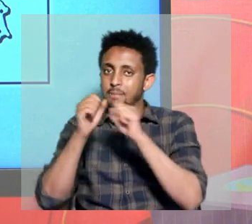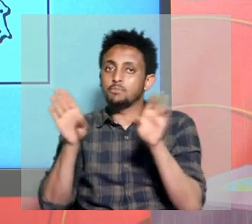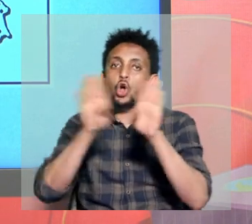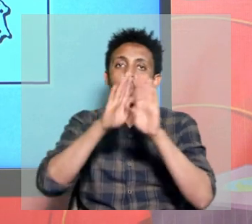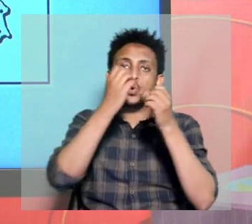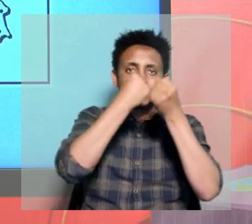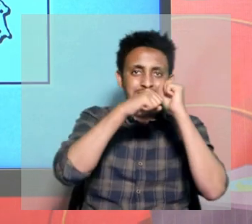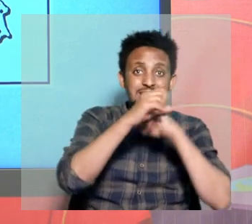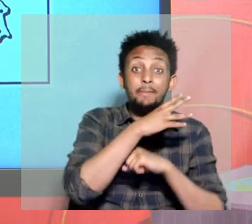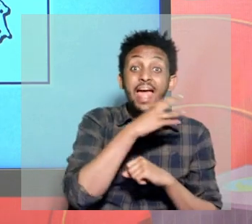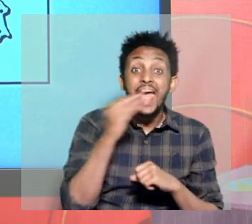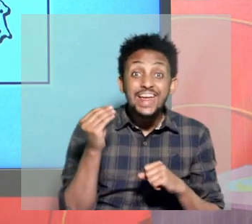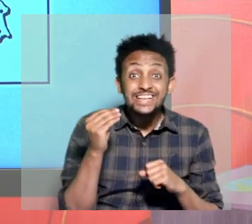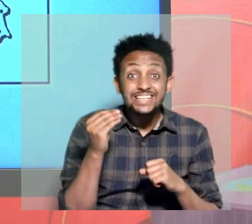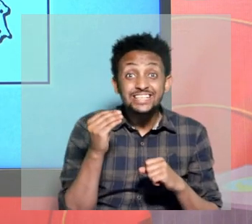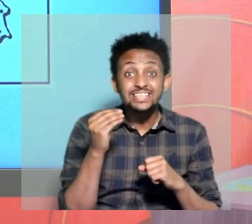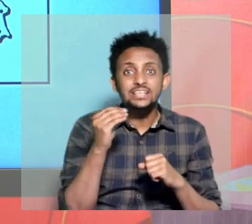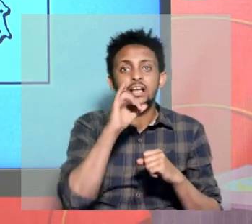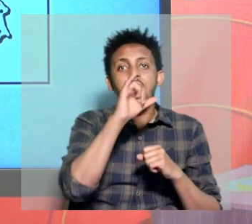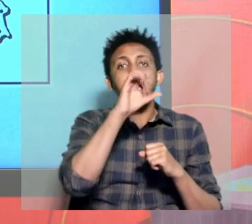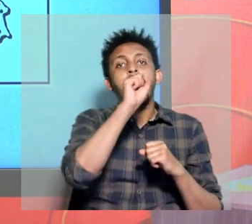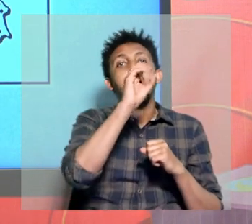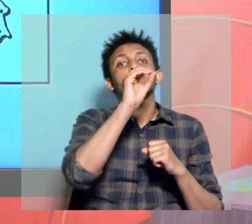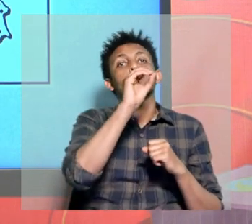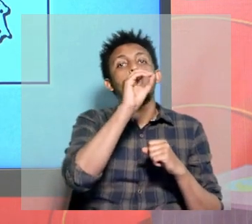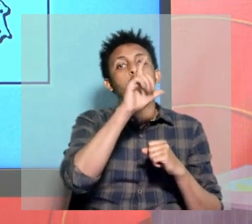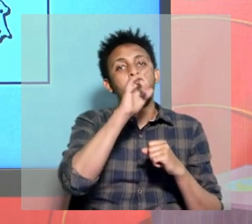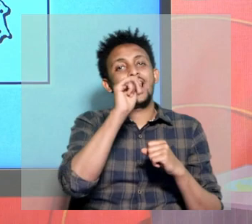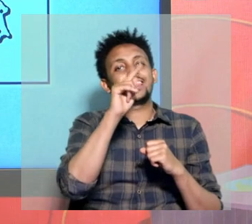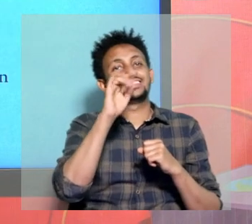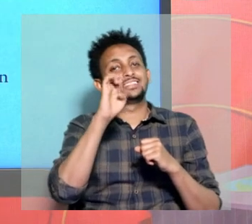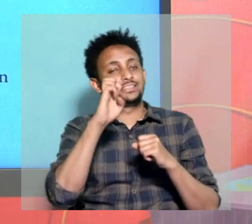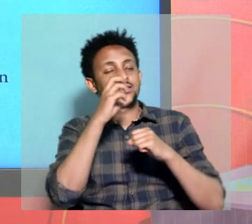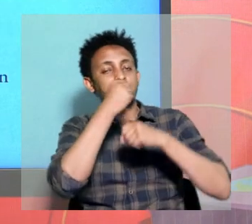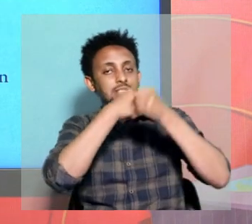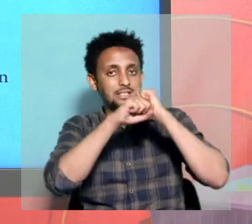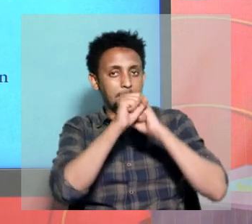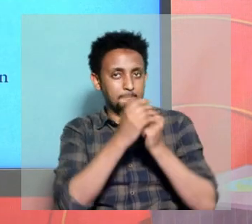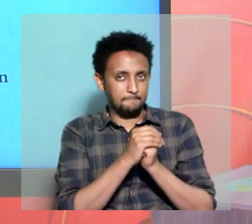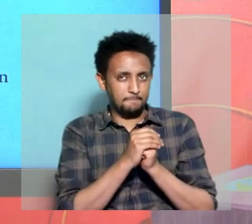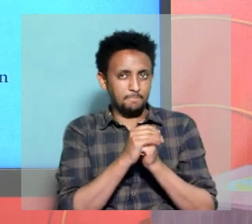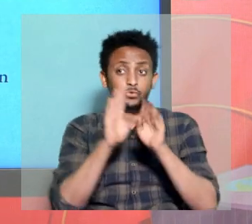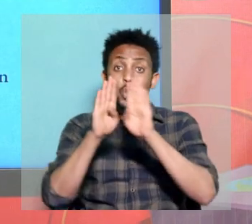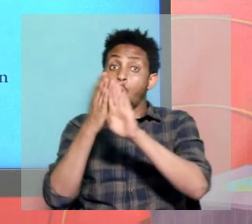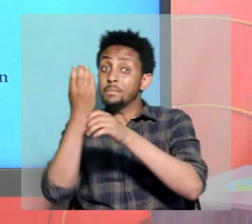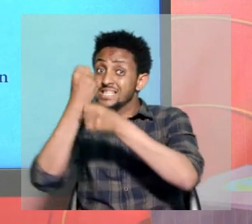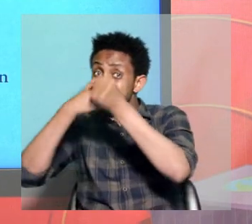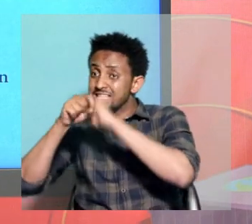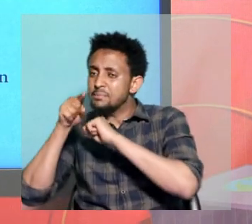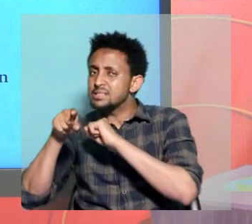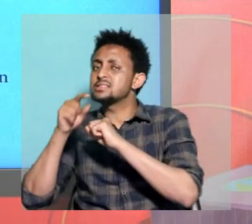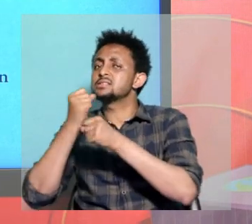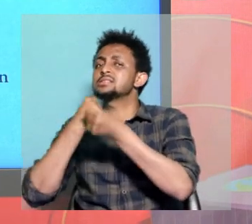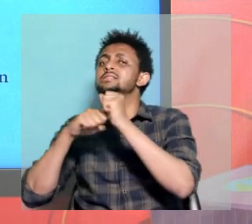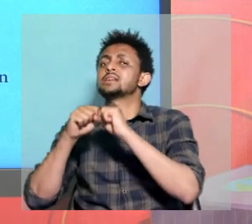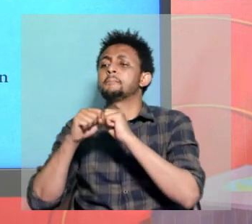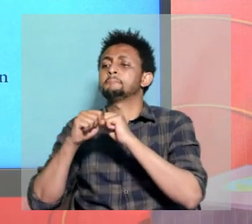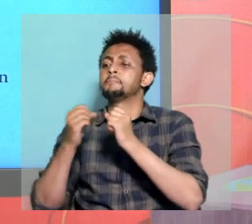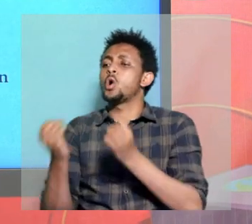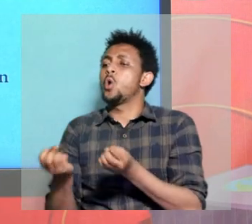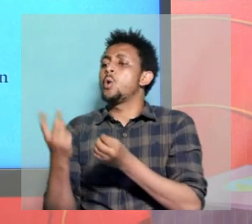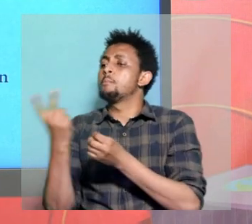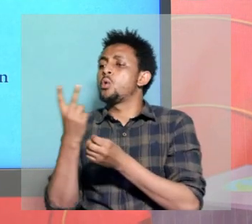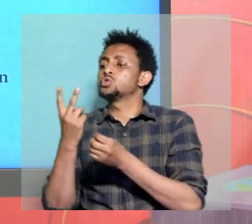closed system, and isolated system. So open system is a system in which there is